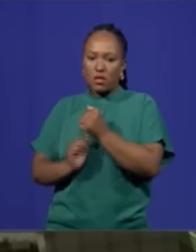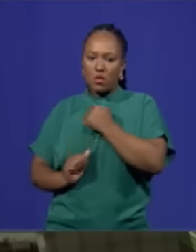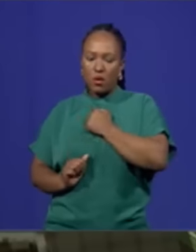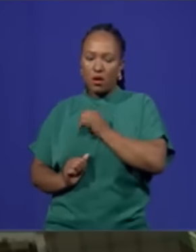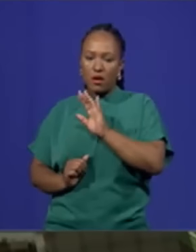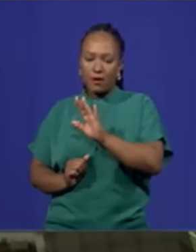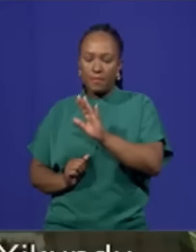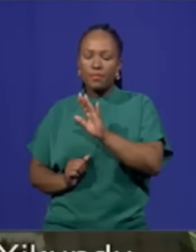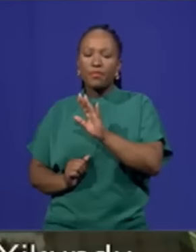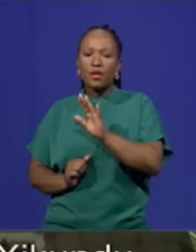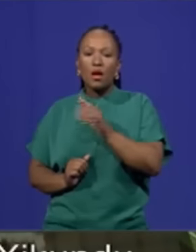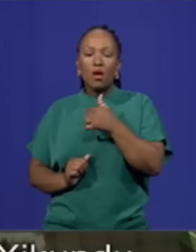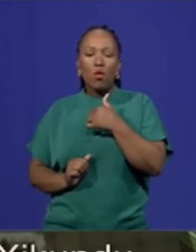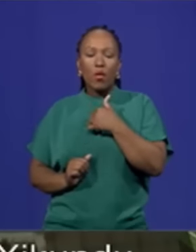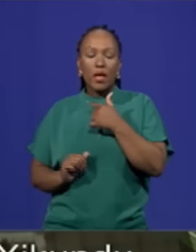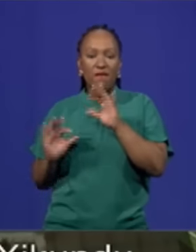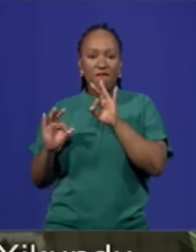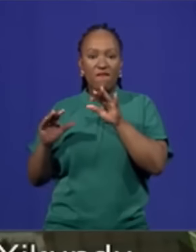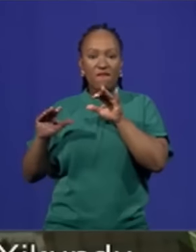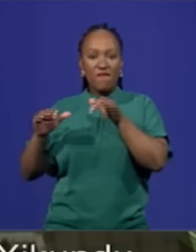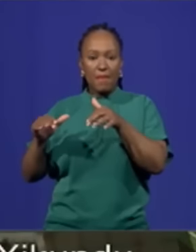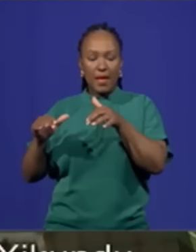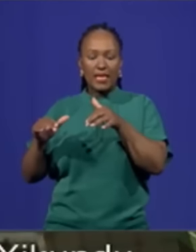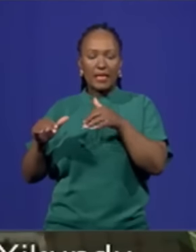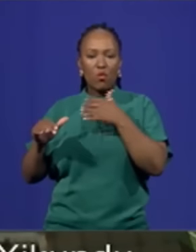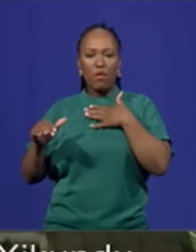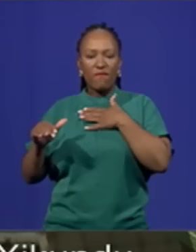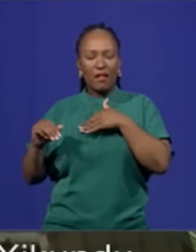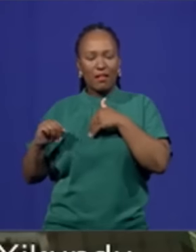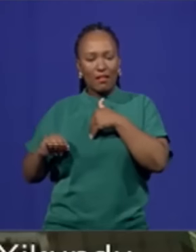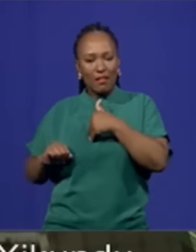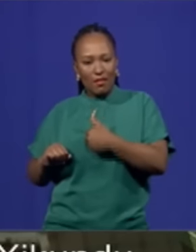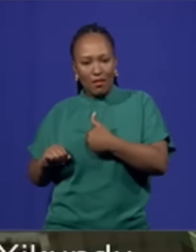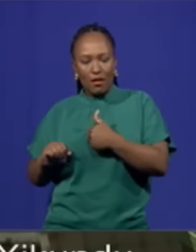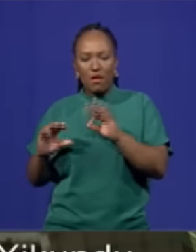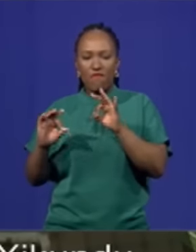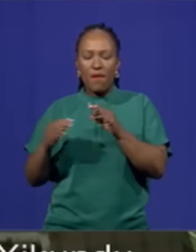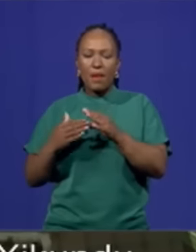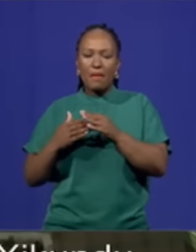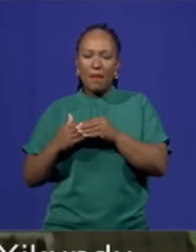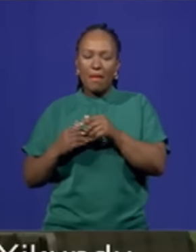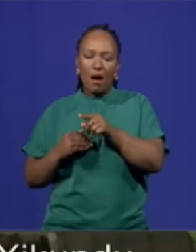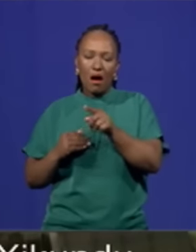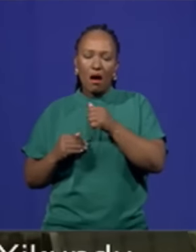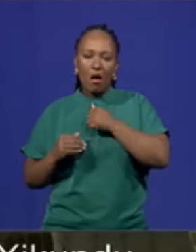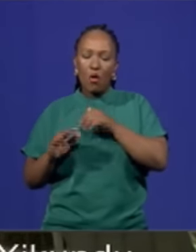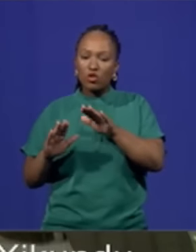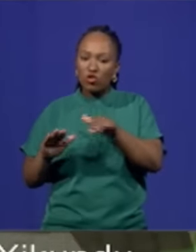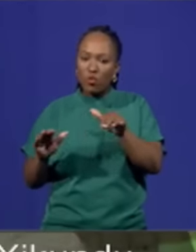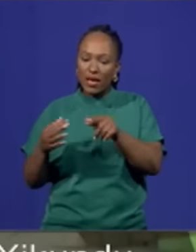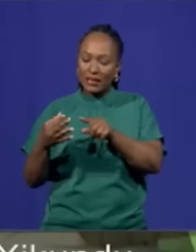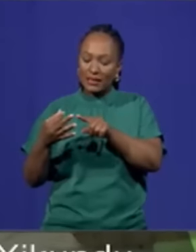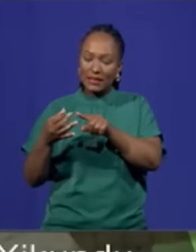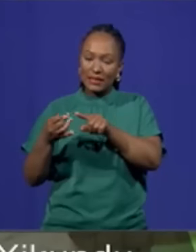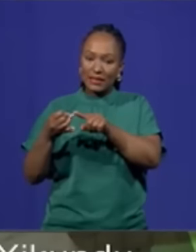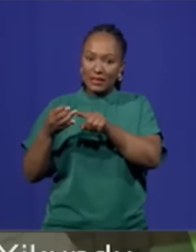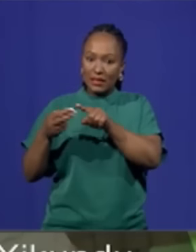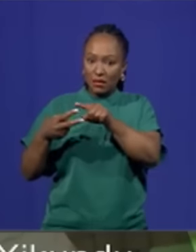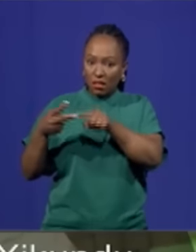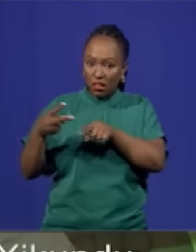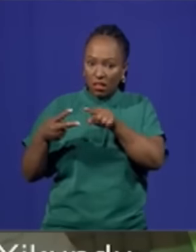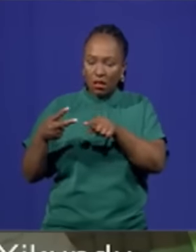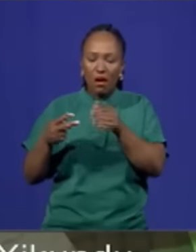We are very hurt as a family because this accident has taken our loved ones. Those 2 children had a bright future ahead,